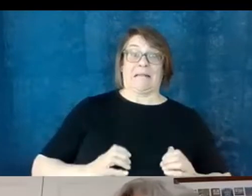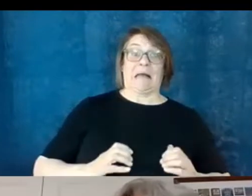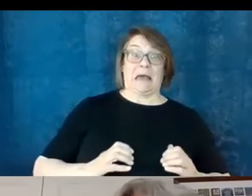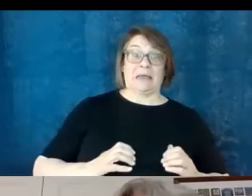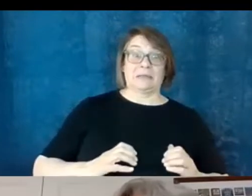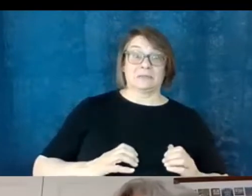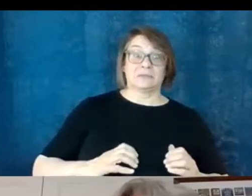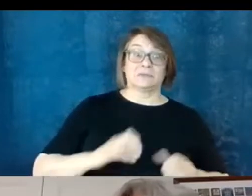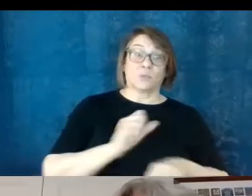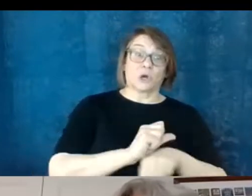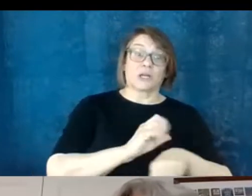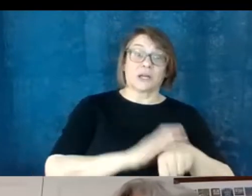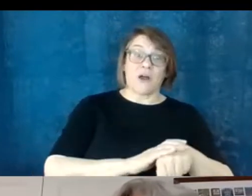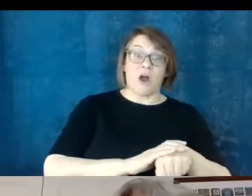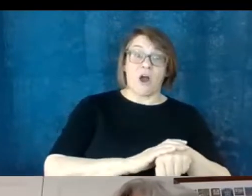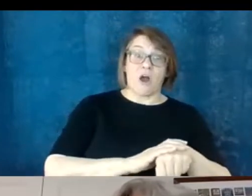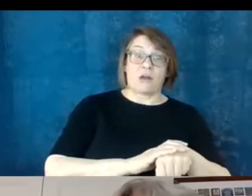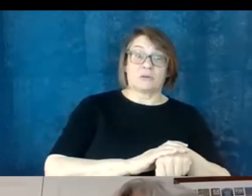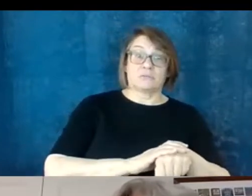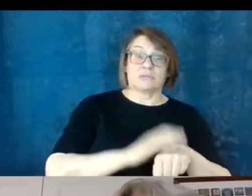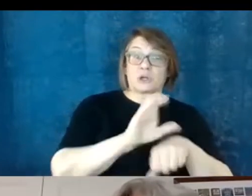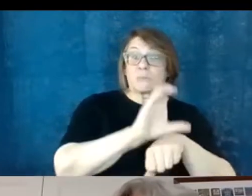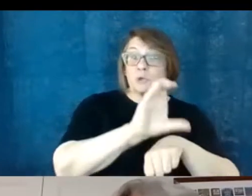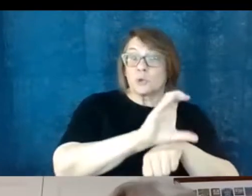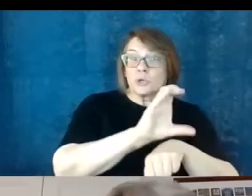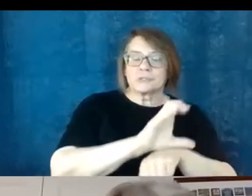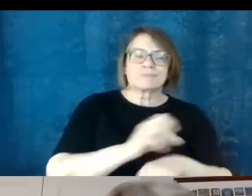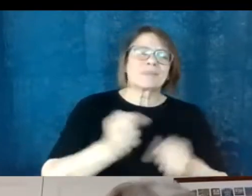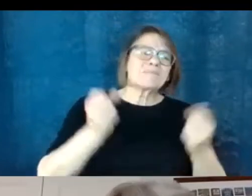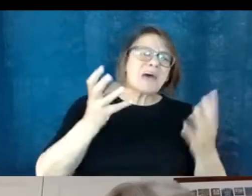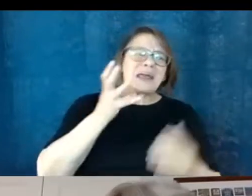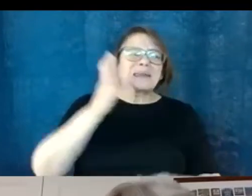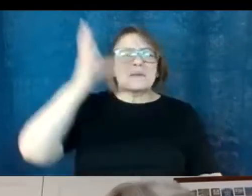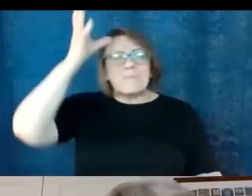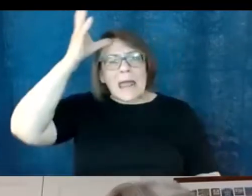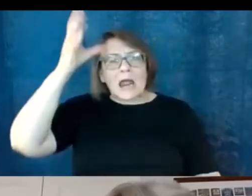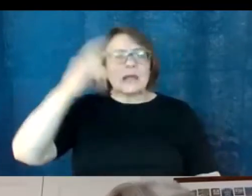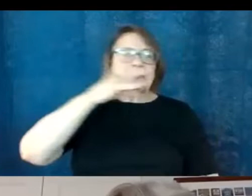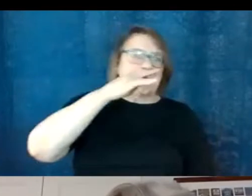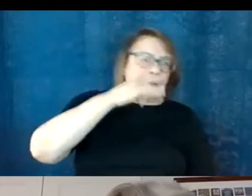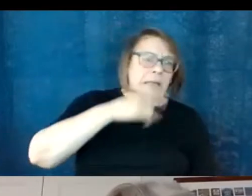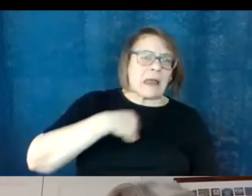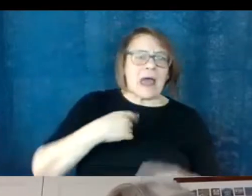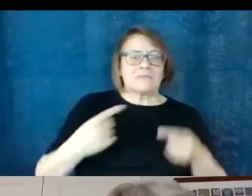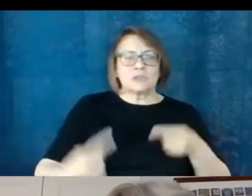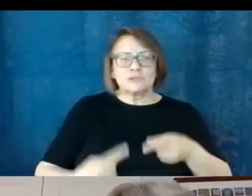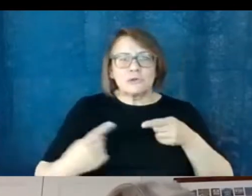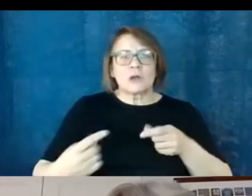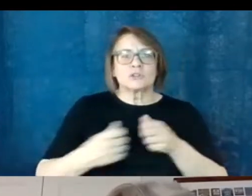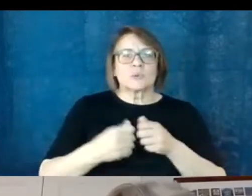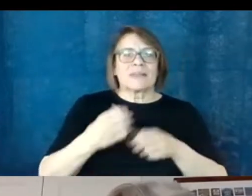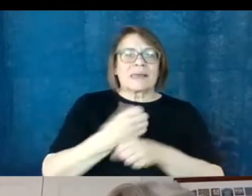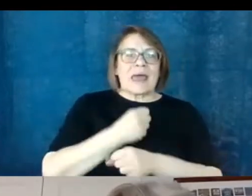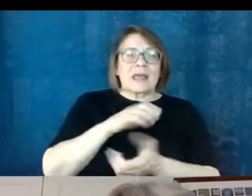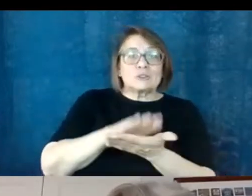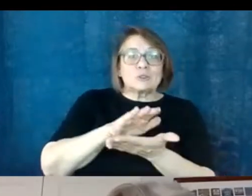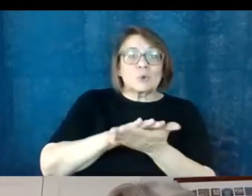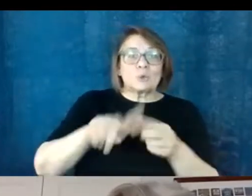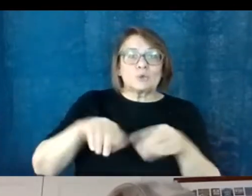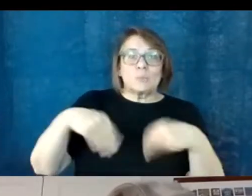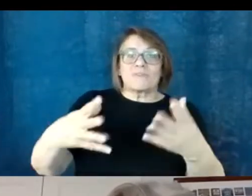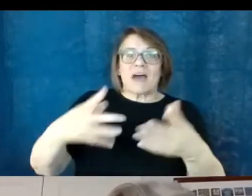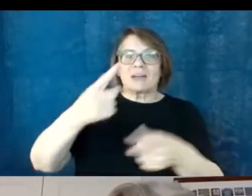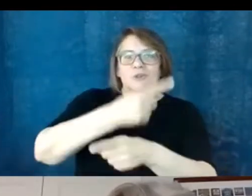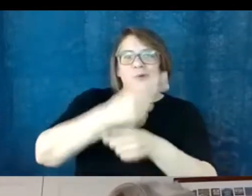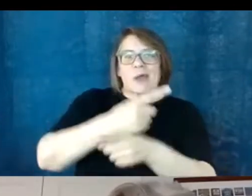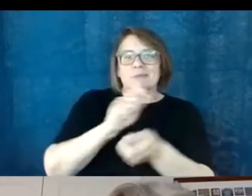with is that many parents and children have had difficulty with getting schools to provide the